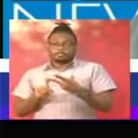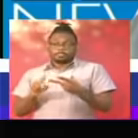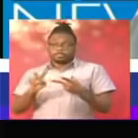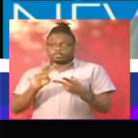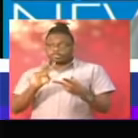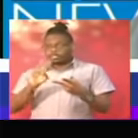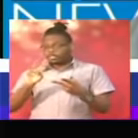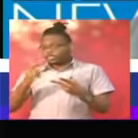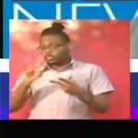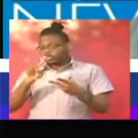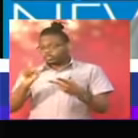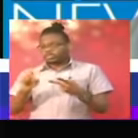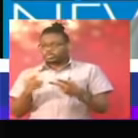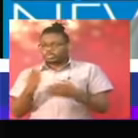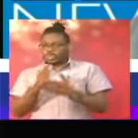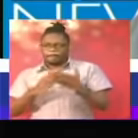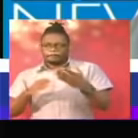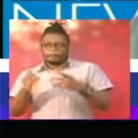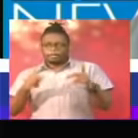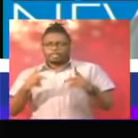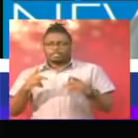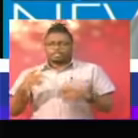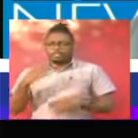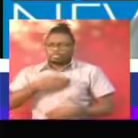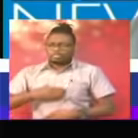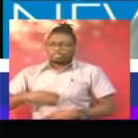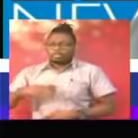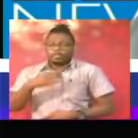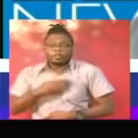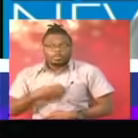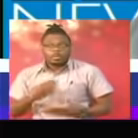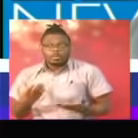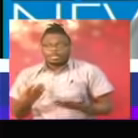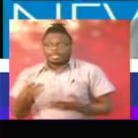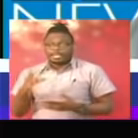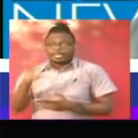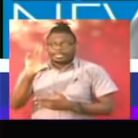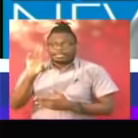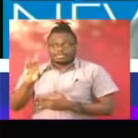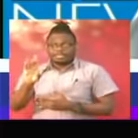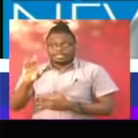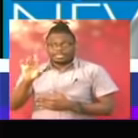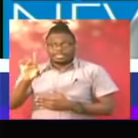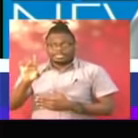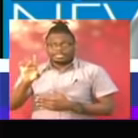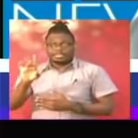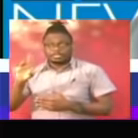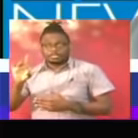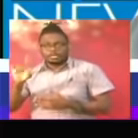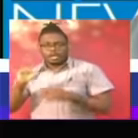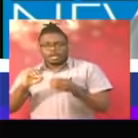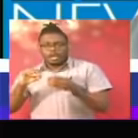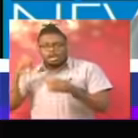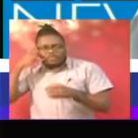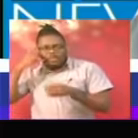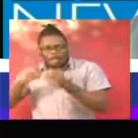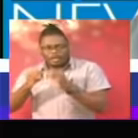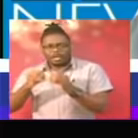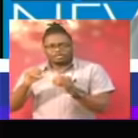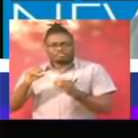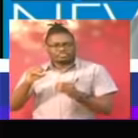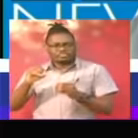been complaining that the 800 well number, 877 well number, they are taking some time to have it answered.